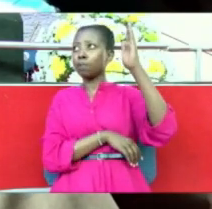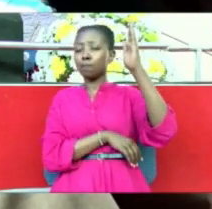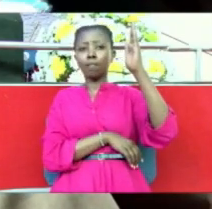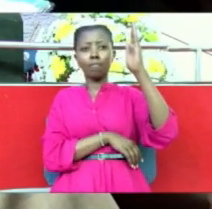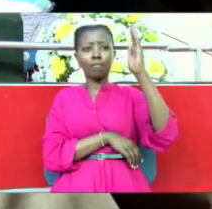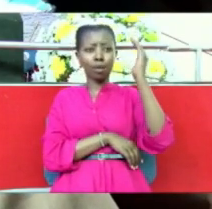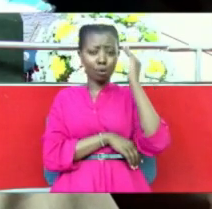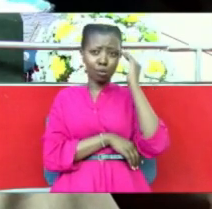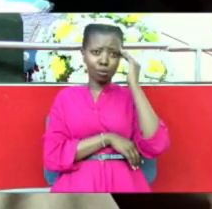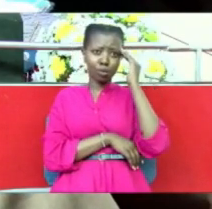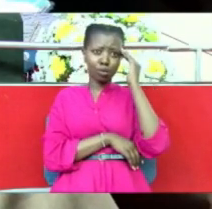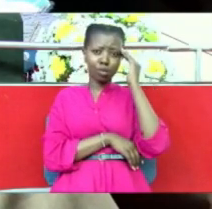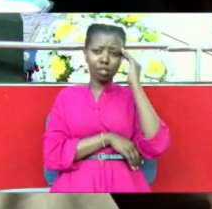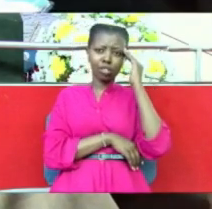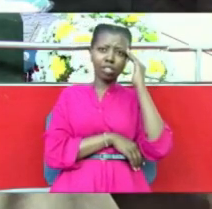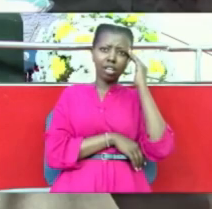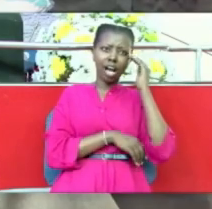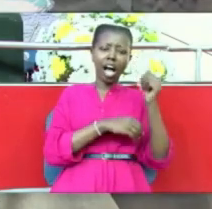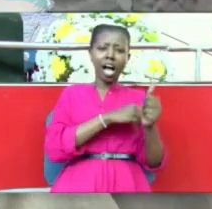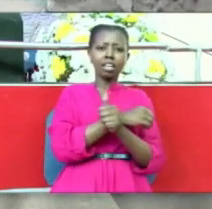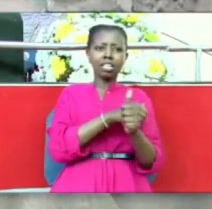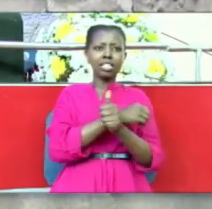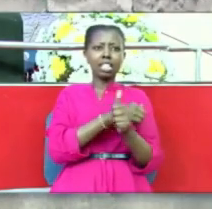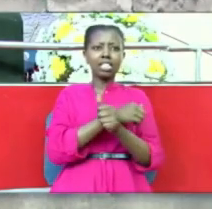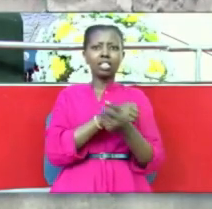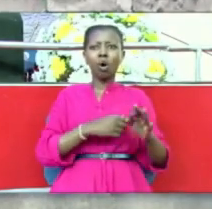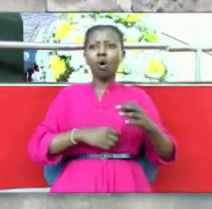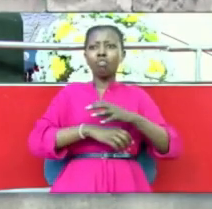You know, the danger of our comfort.